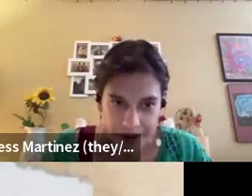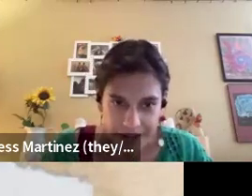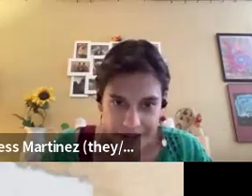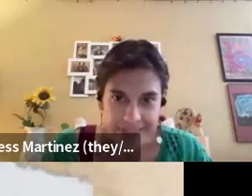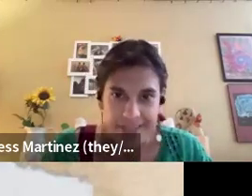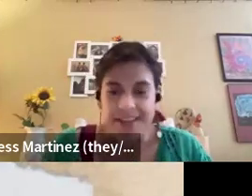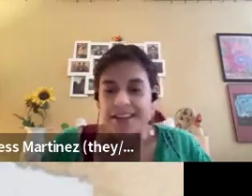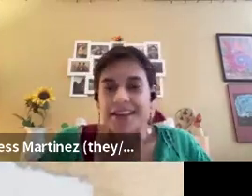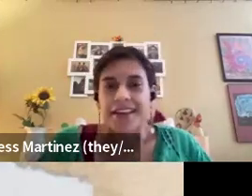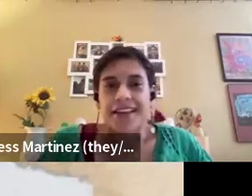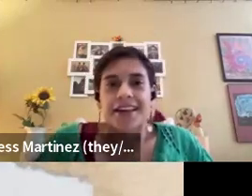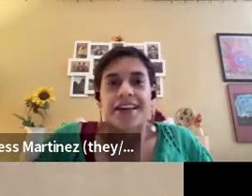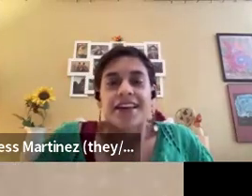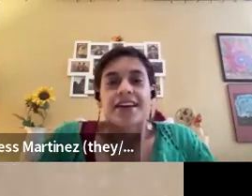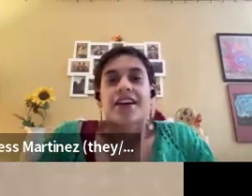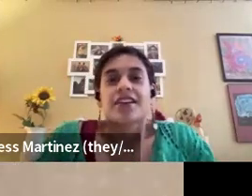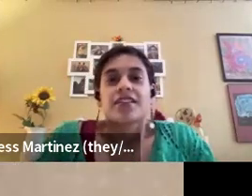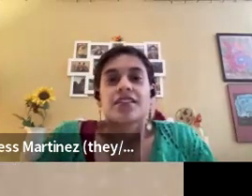work.